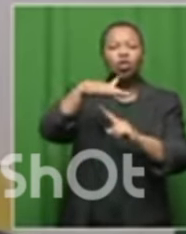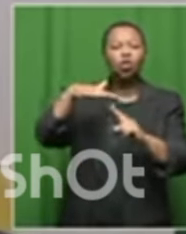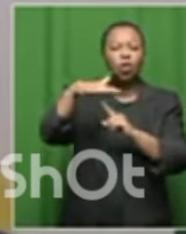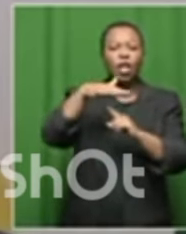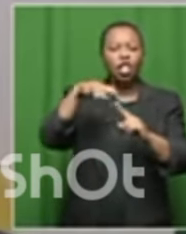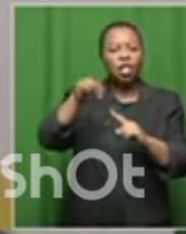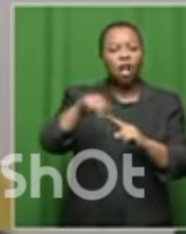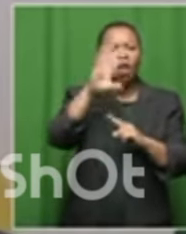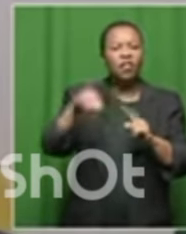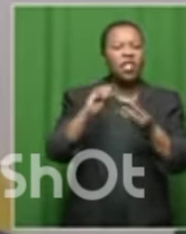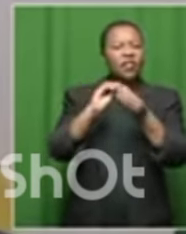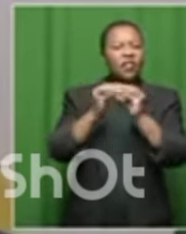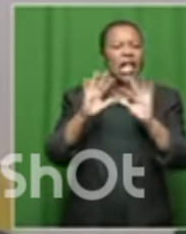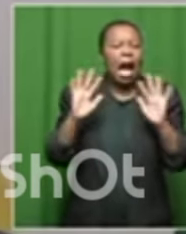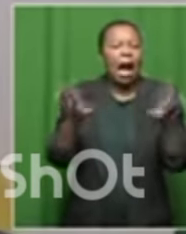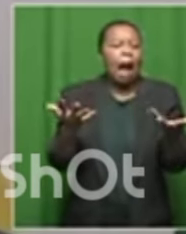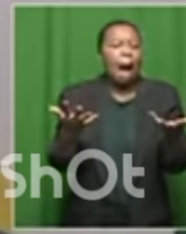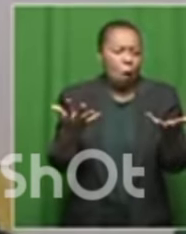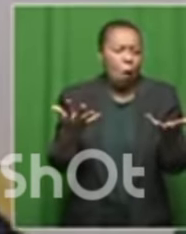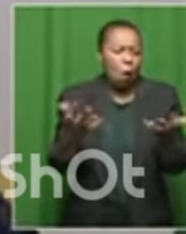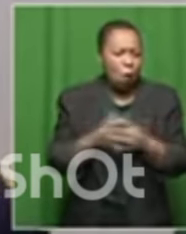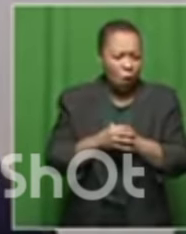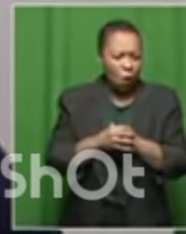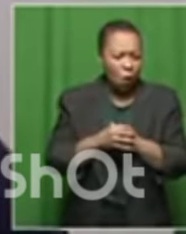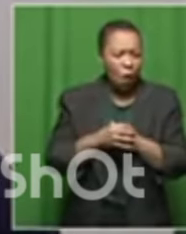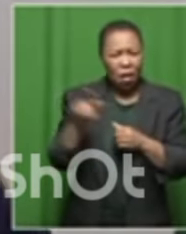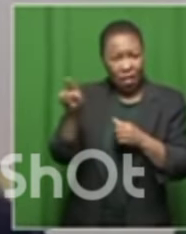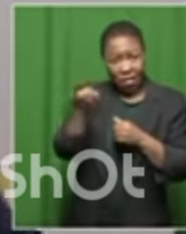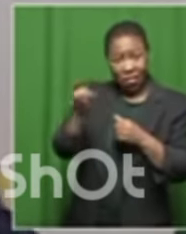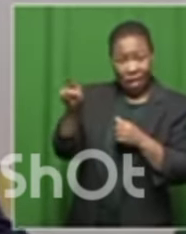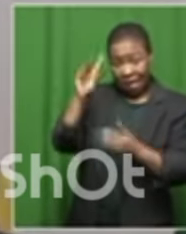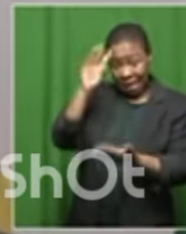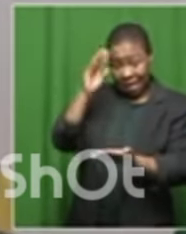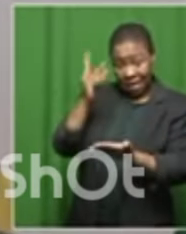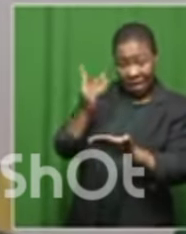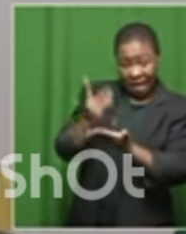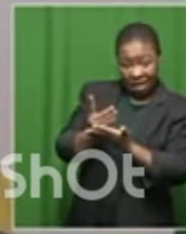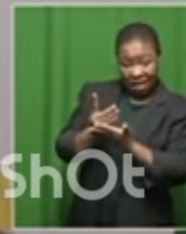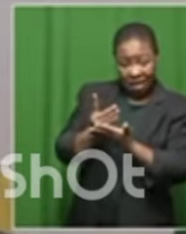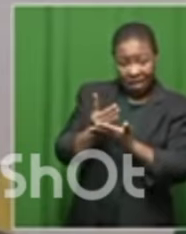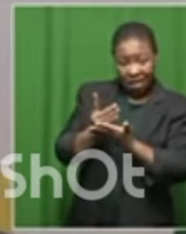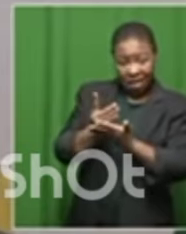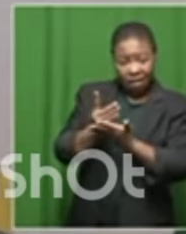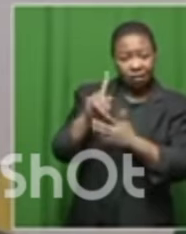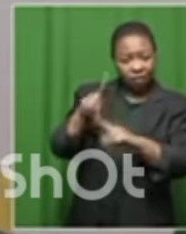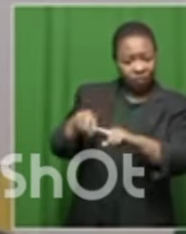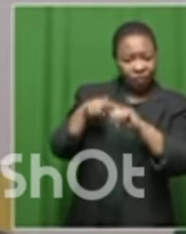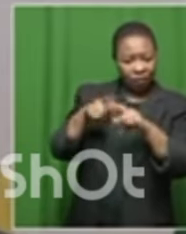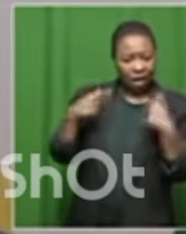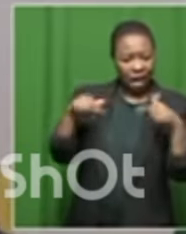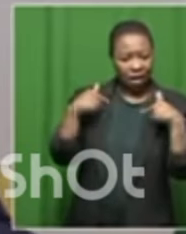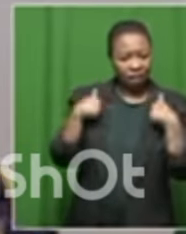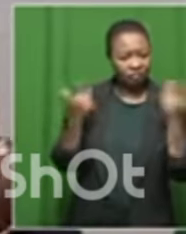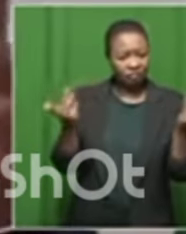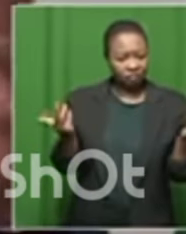best political strategist. He should have employed best people to help